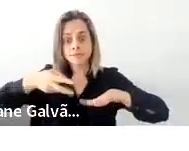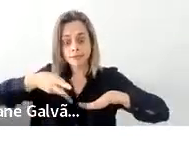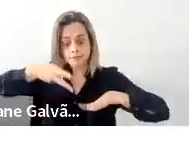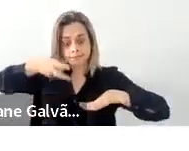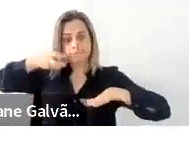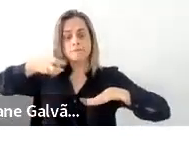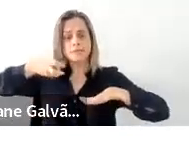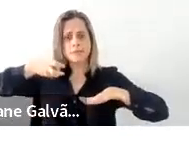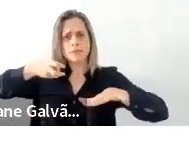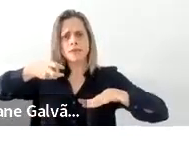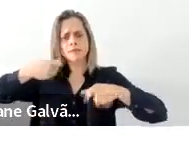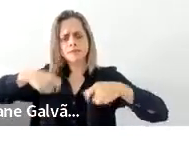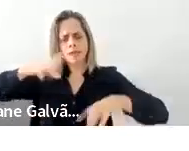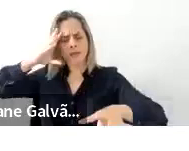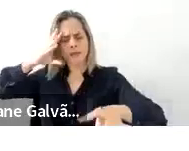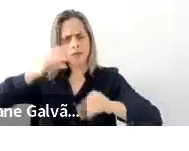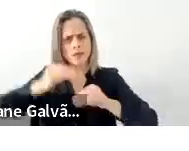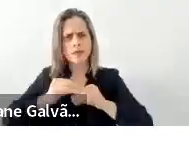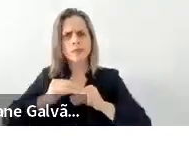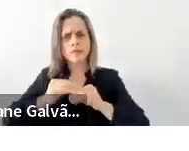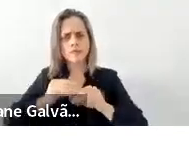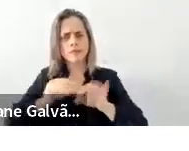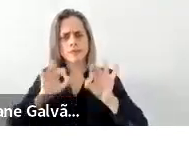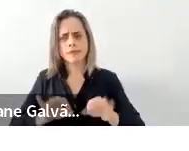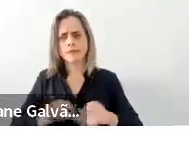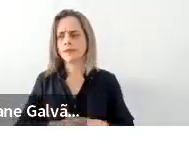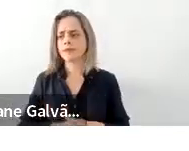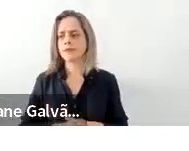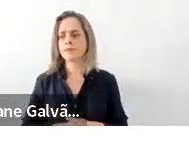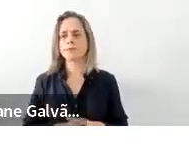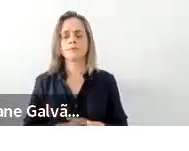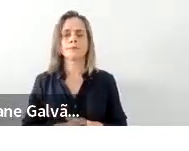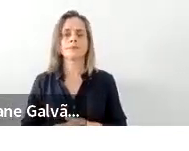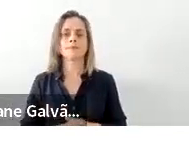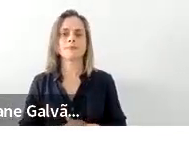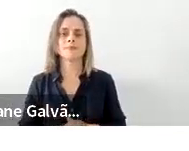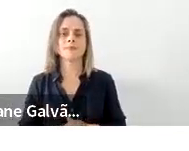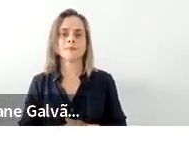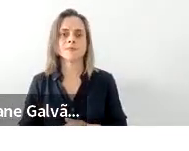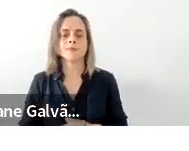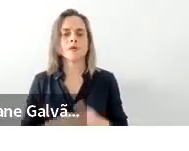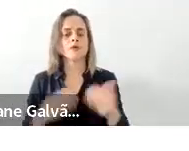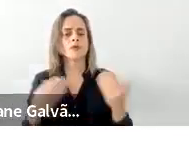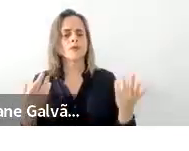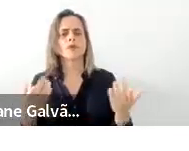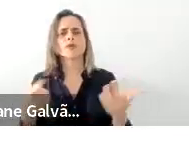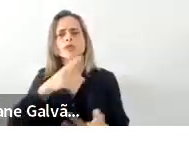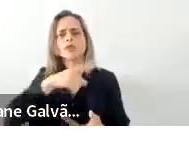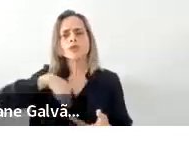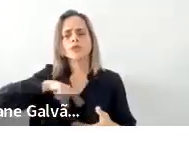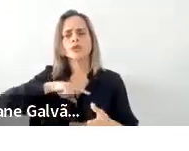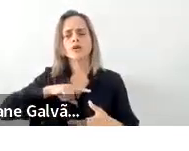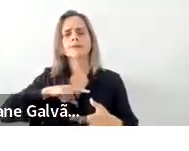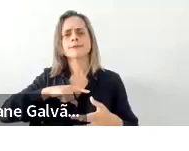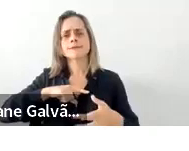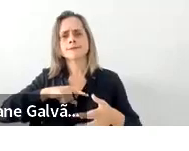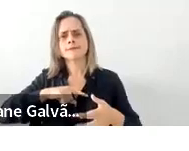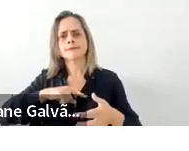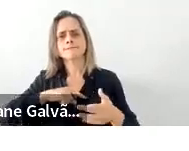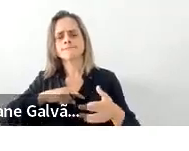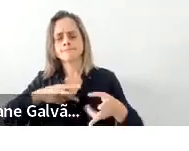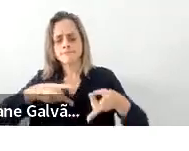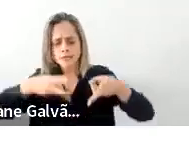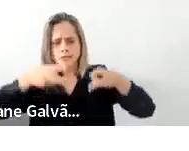that as well, I think, when we are looking at how Vygotsky worked and his colleagues worked and